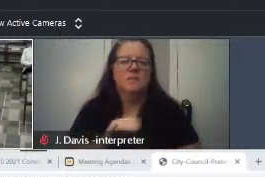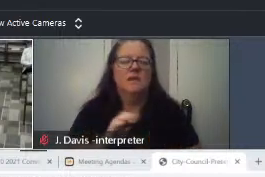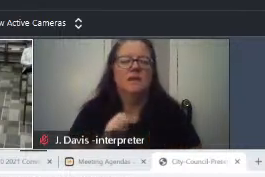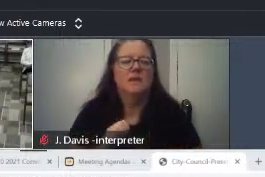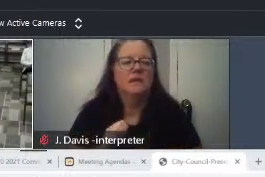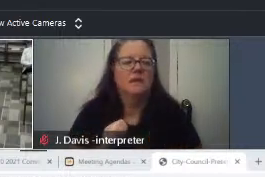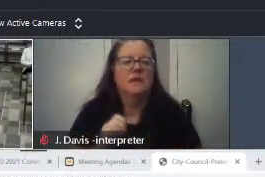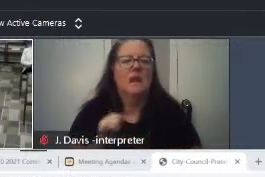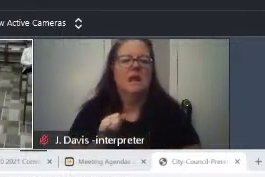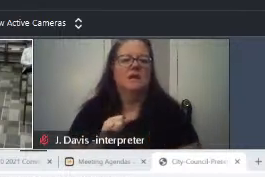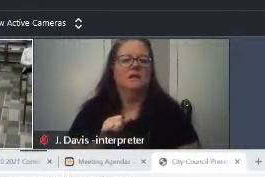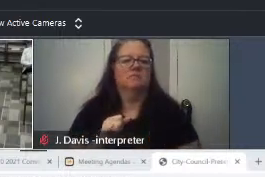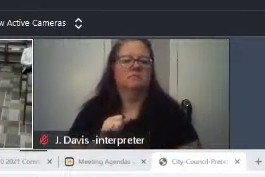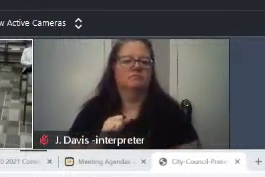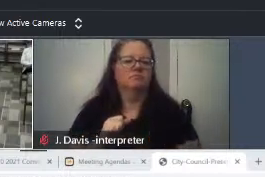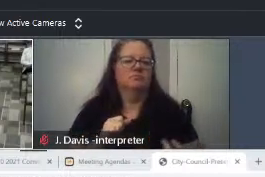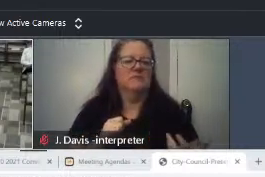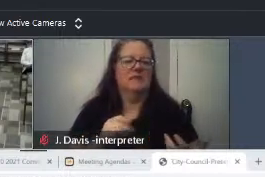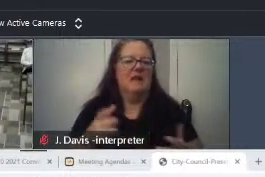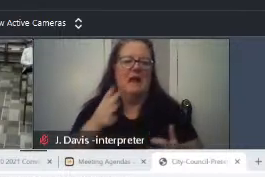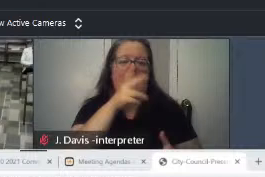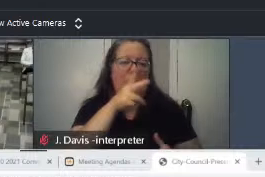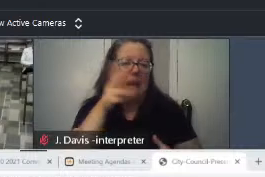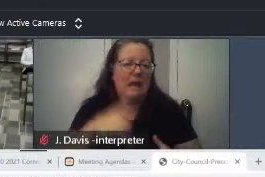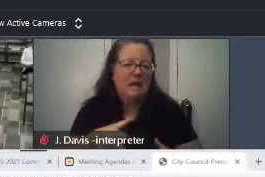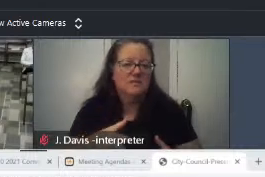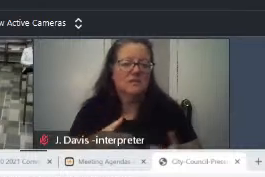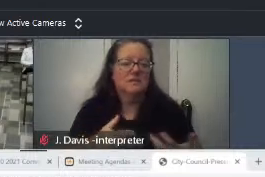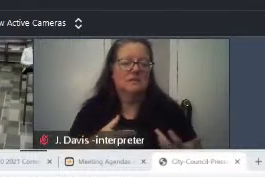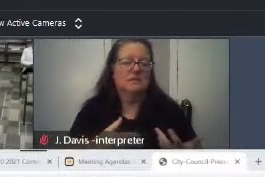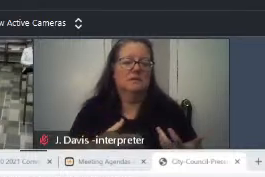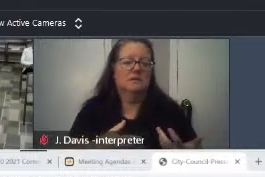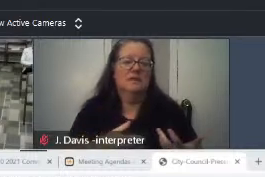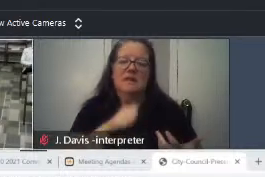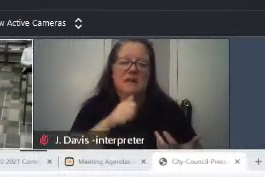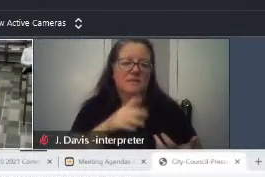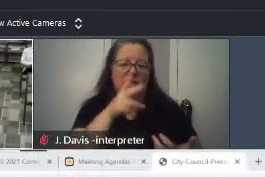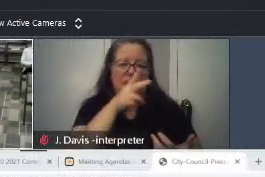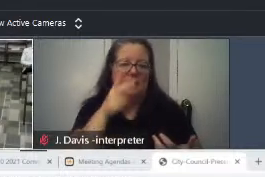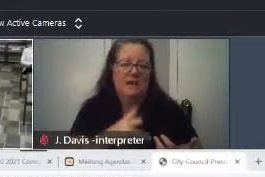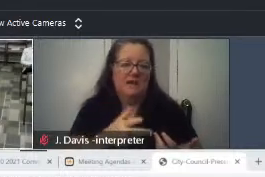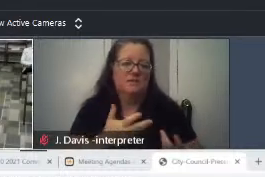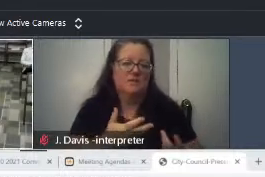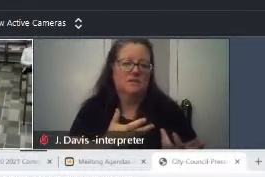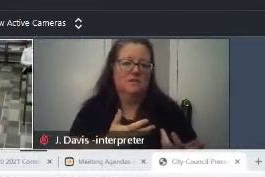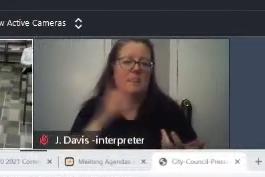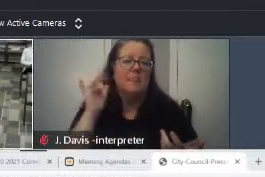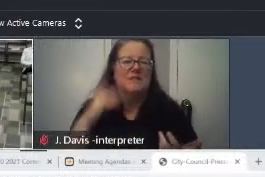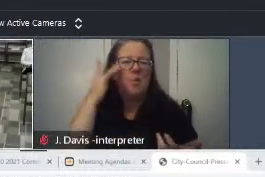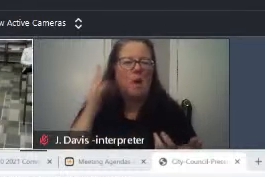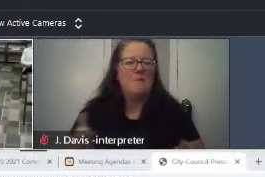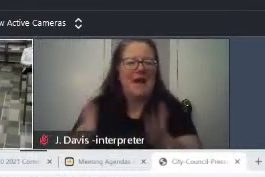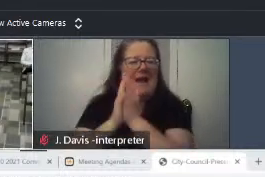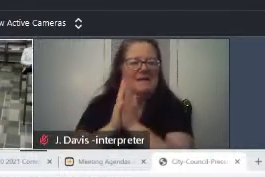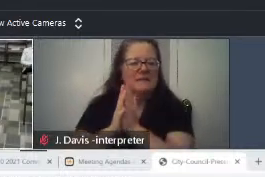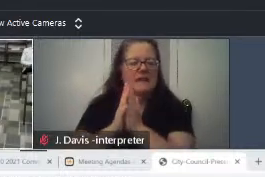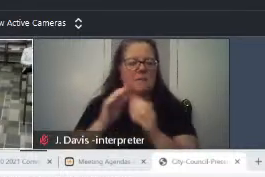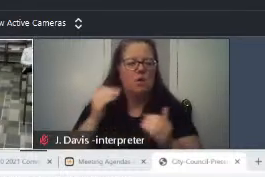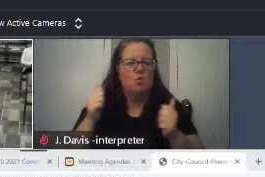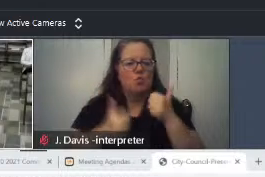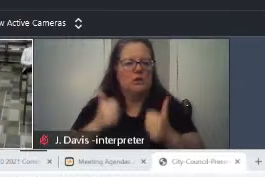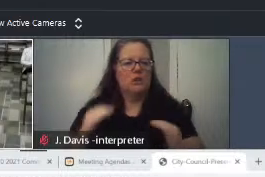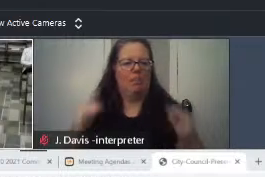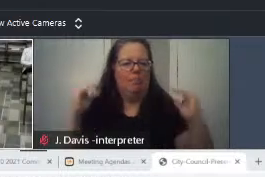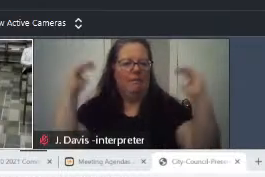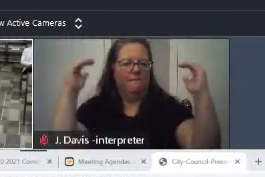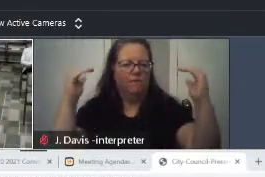sure. That's That's the brand. I was about to say. That's why I asked about the class. Right. I can answer that. I